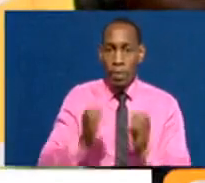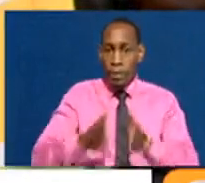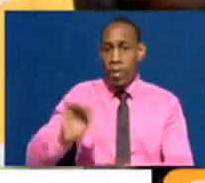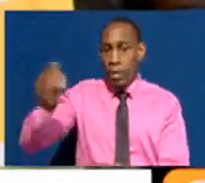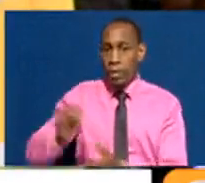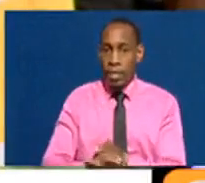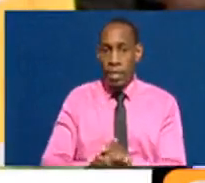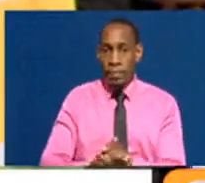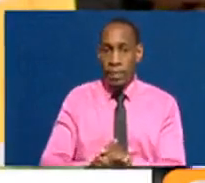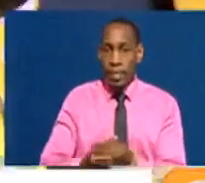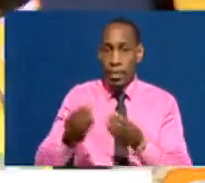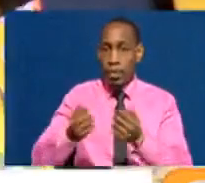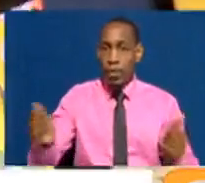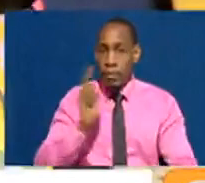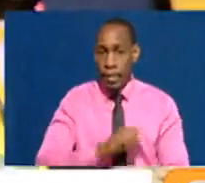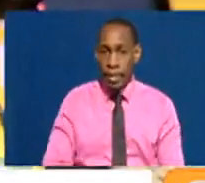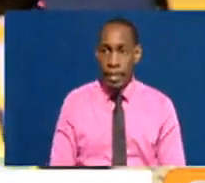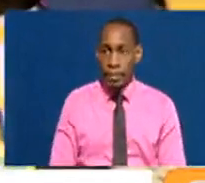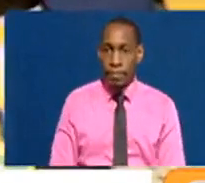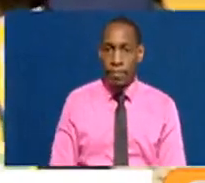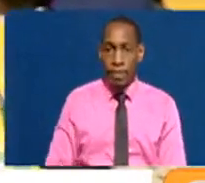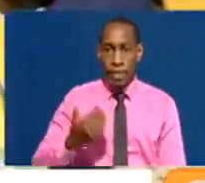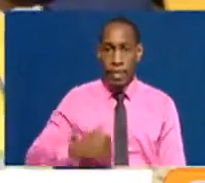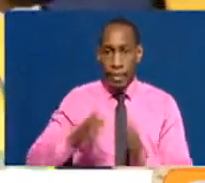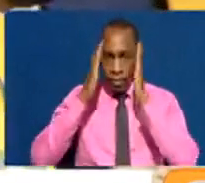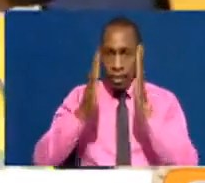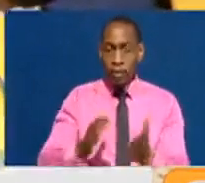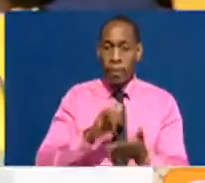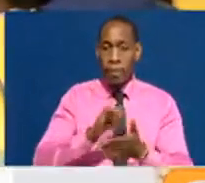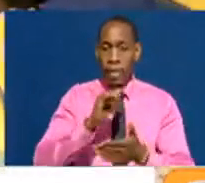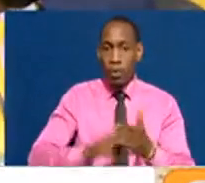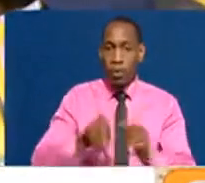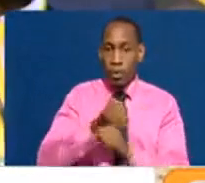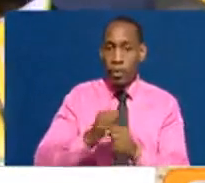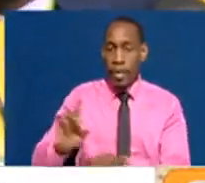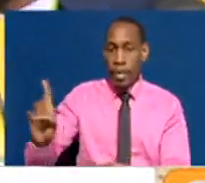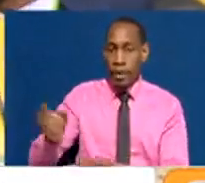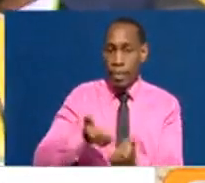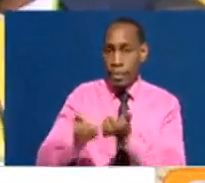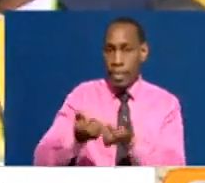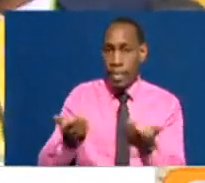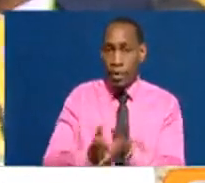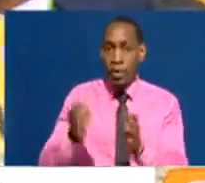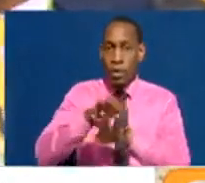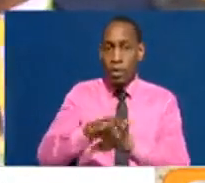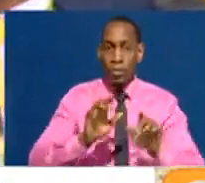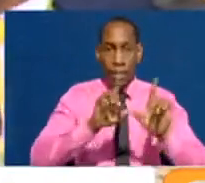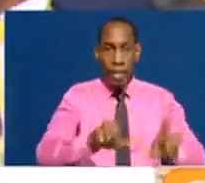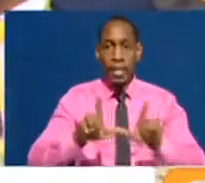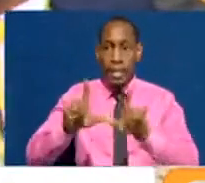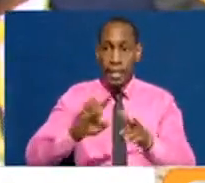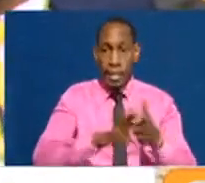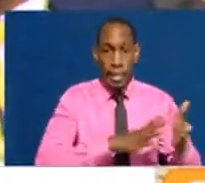are over. Are we particularly keen on ensuring that we make Nairobi pro-business by streamlining the licensing